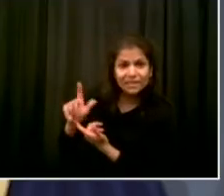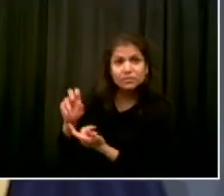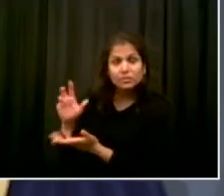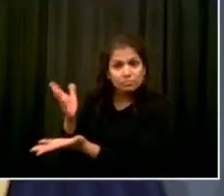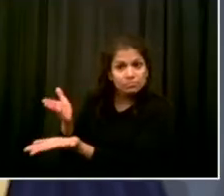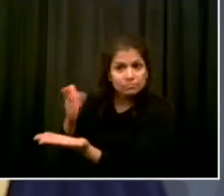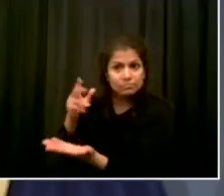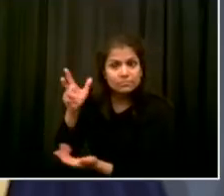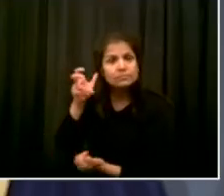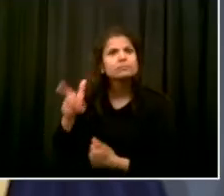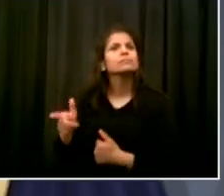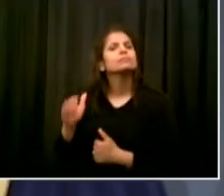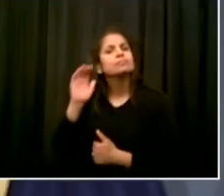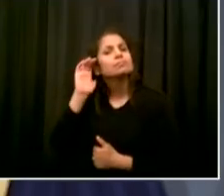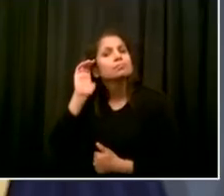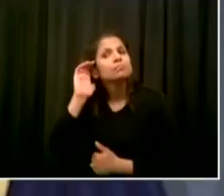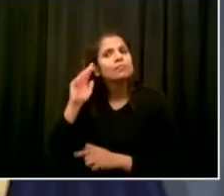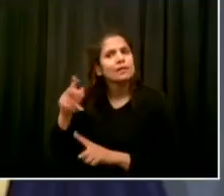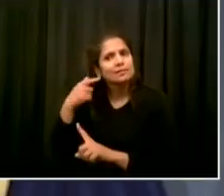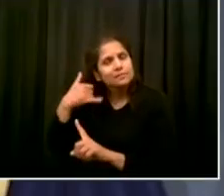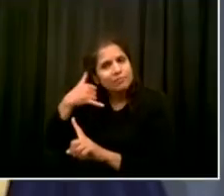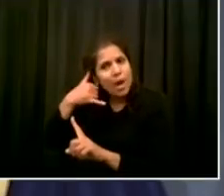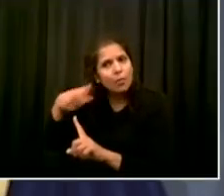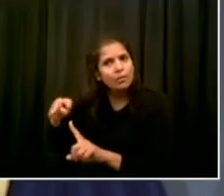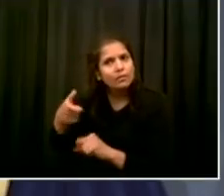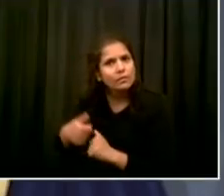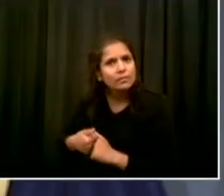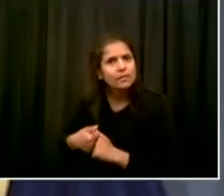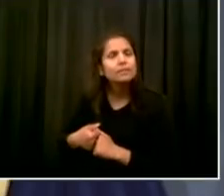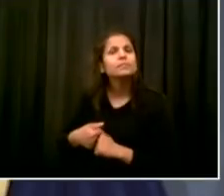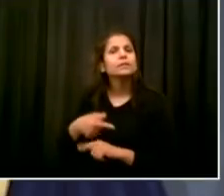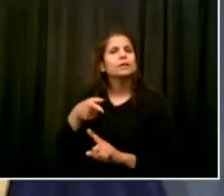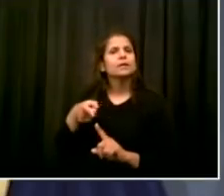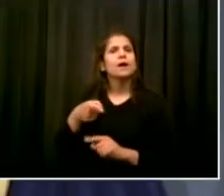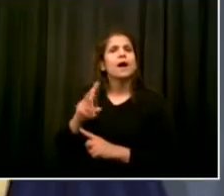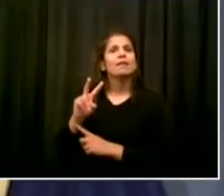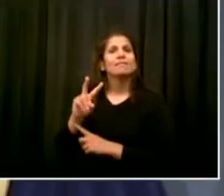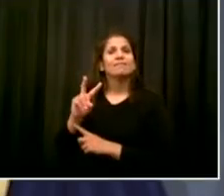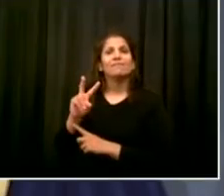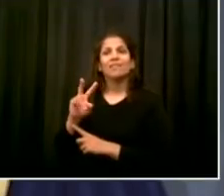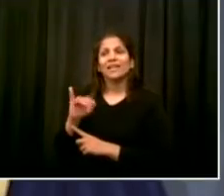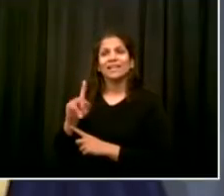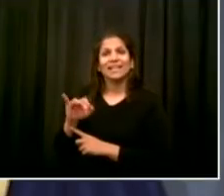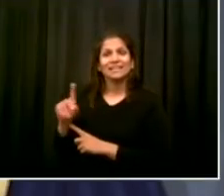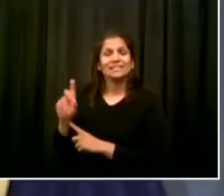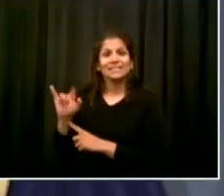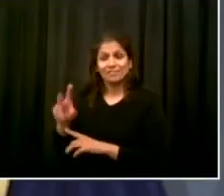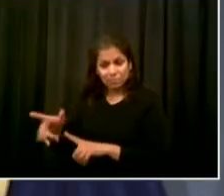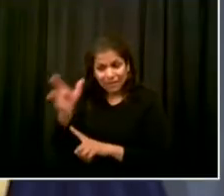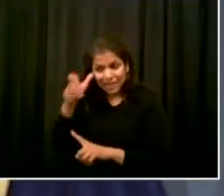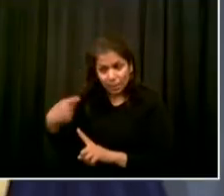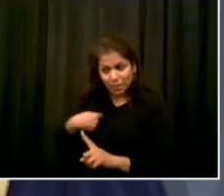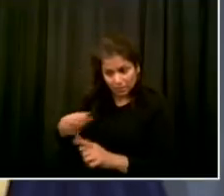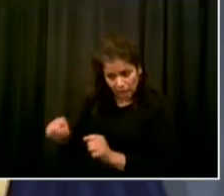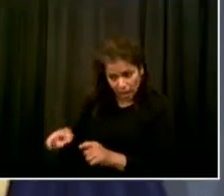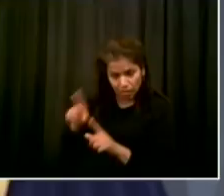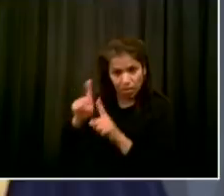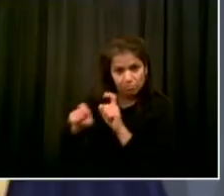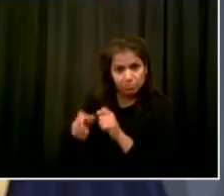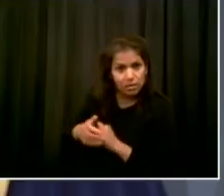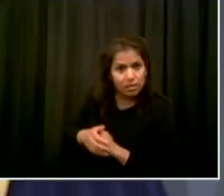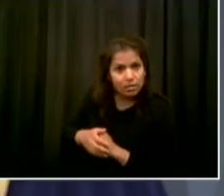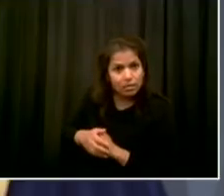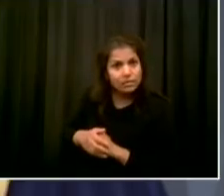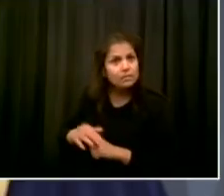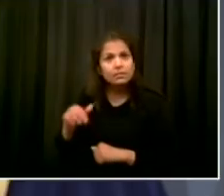Let's try that again. I know she's in the lineup. Vicky, I think you might be on mute if you are talking, or else we have a